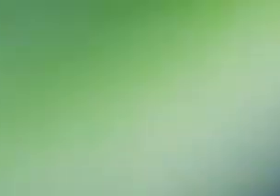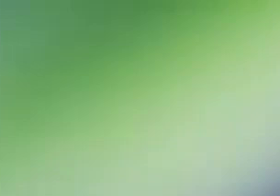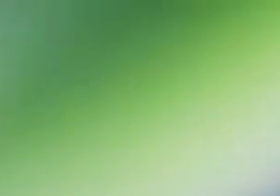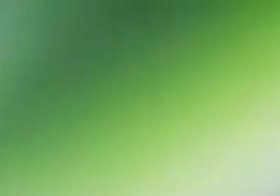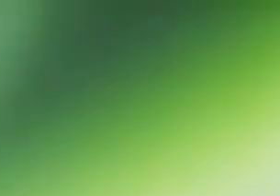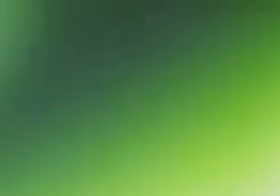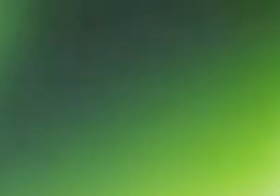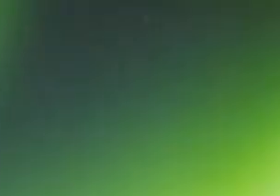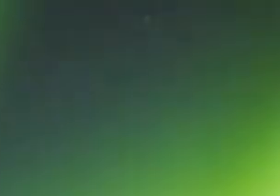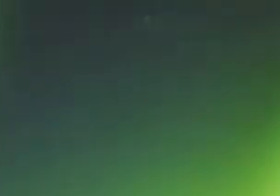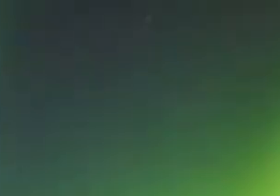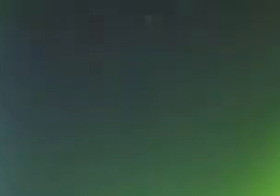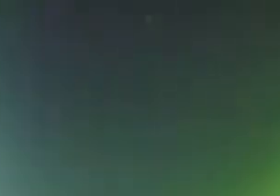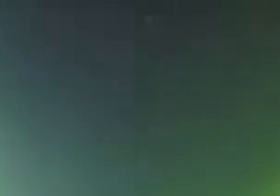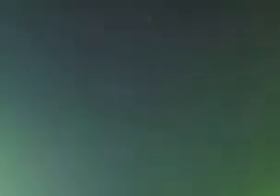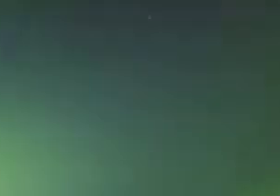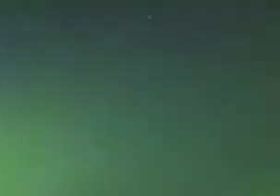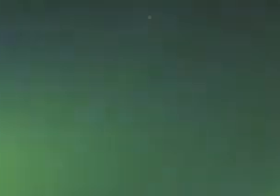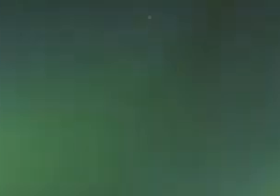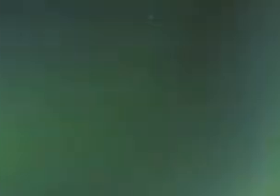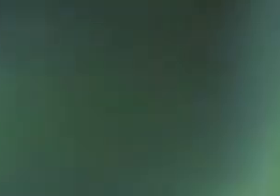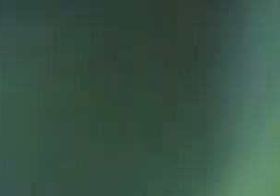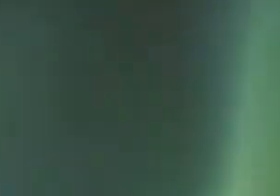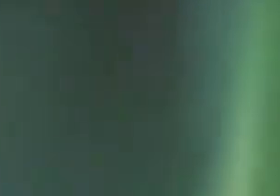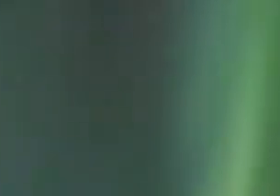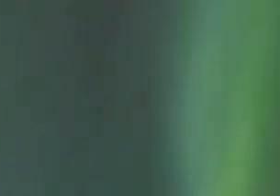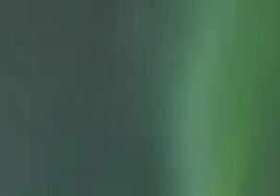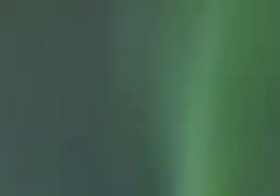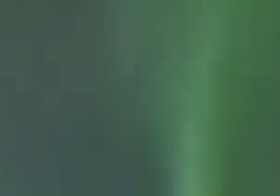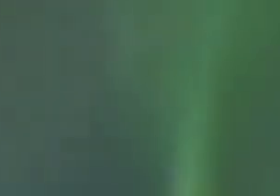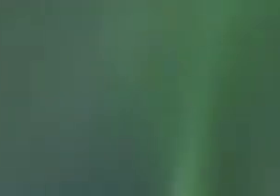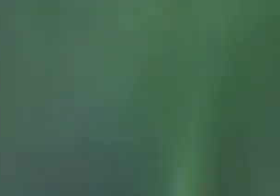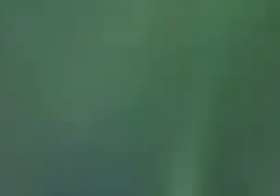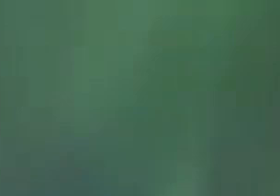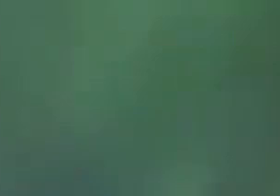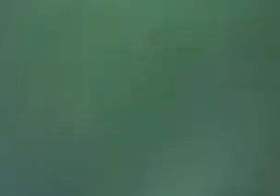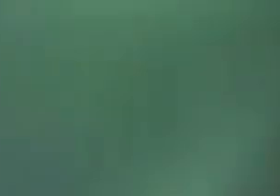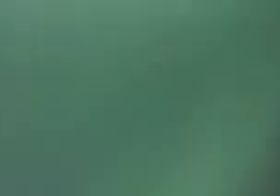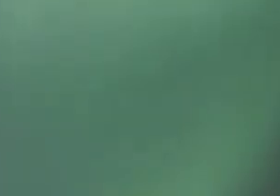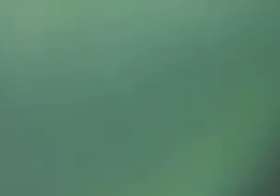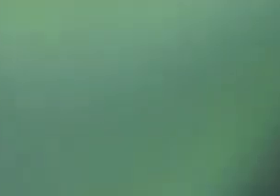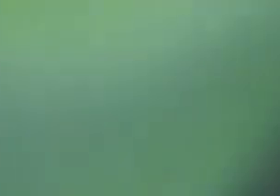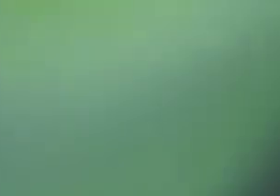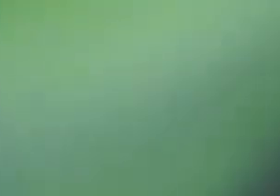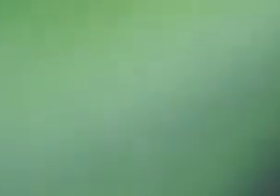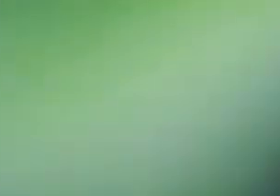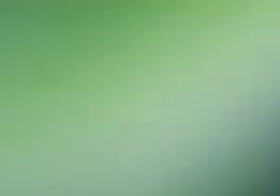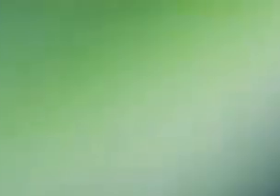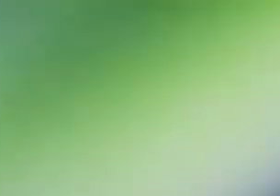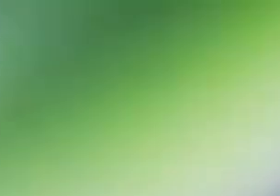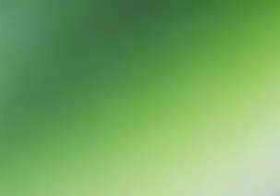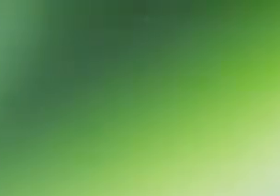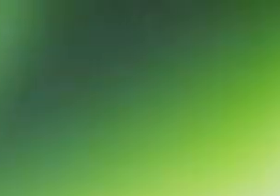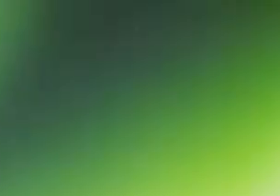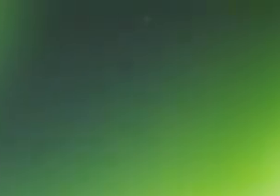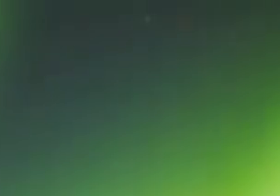Enrollment or have challenges because they're not as well versed or not familiar with technology. Mr. Puente, what are some